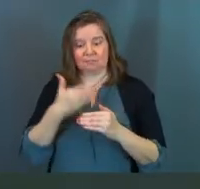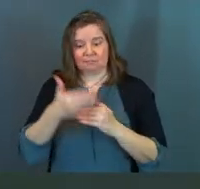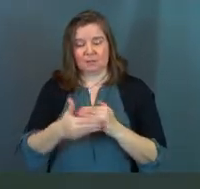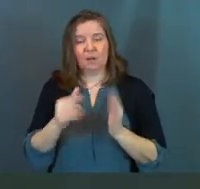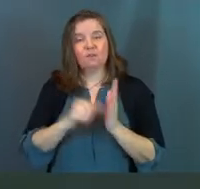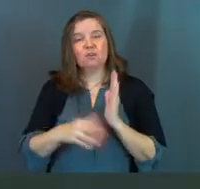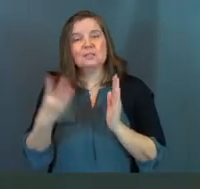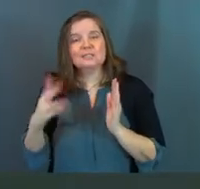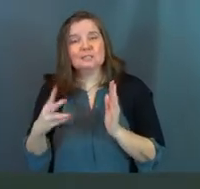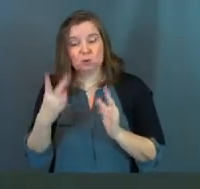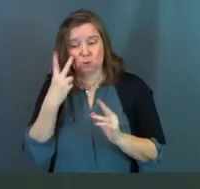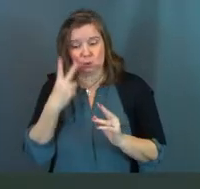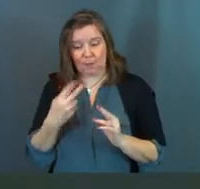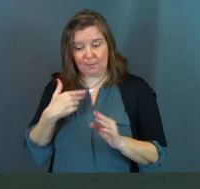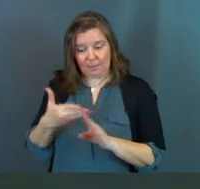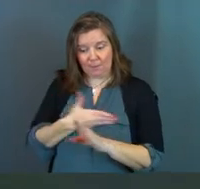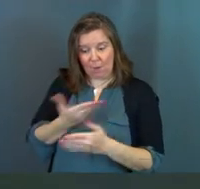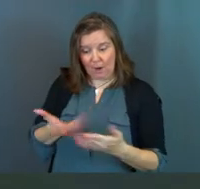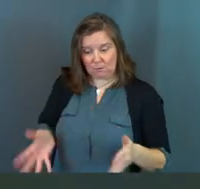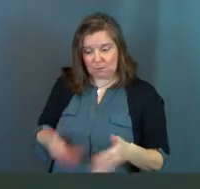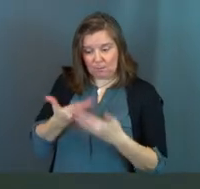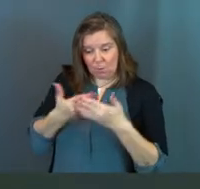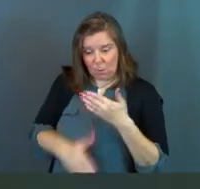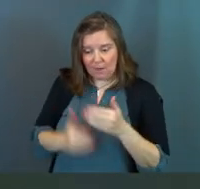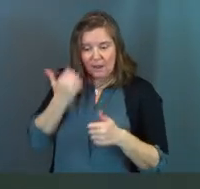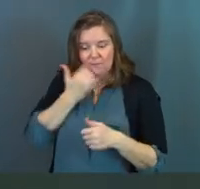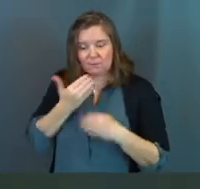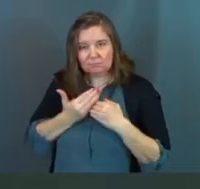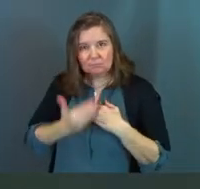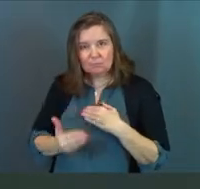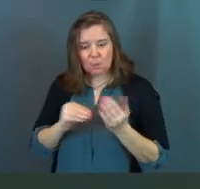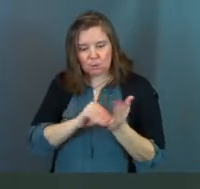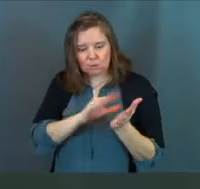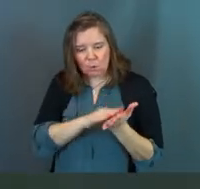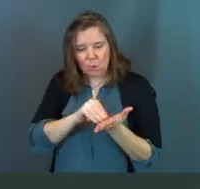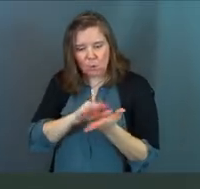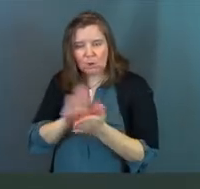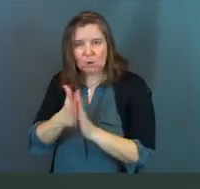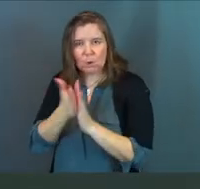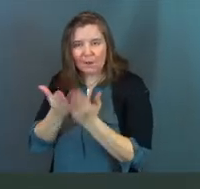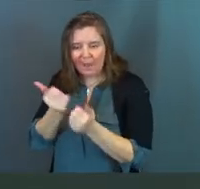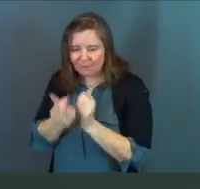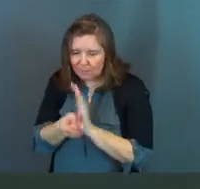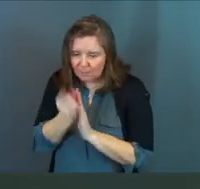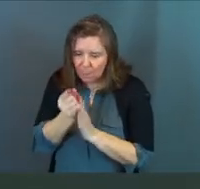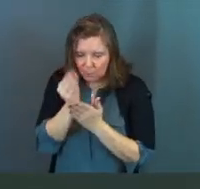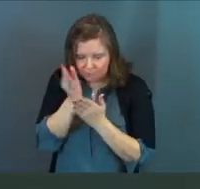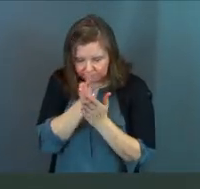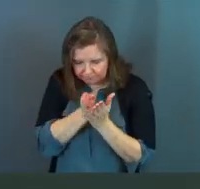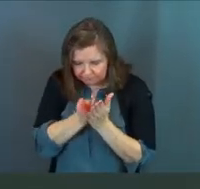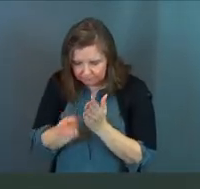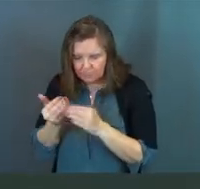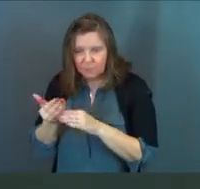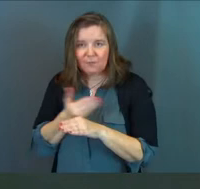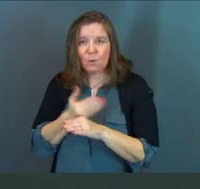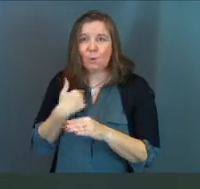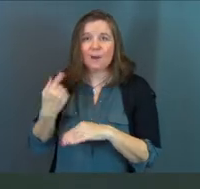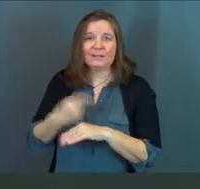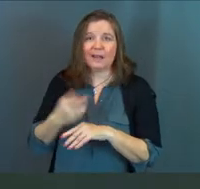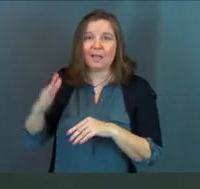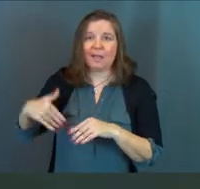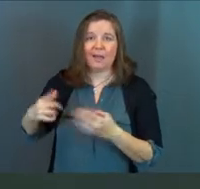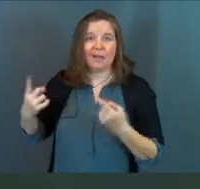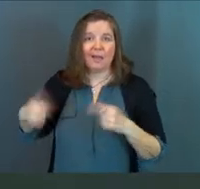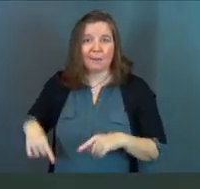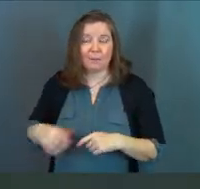it. Verse 16, you saw me before I was born, and every day of my life was recorded in your book. Every moment was laid out before a single day